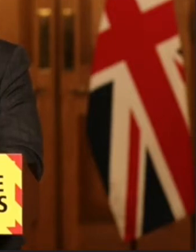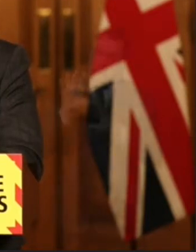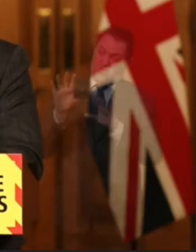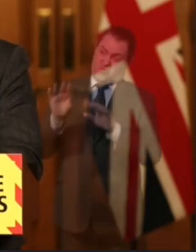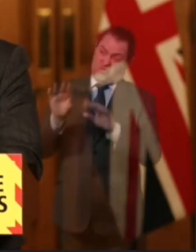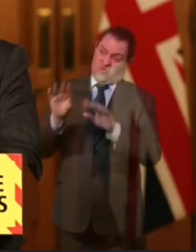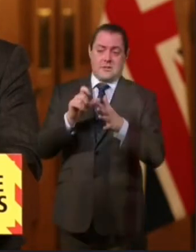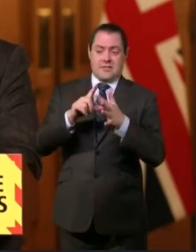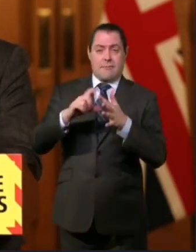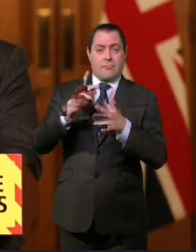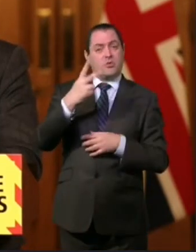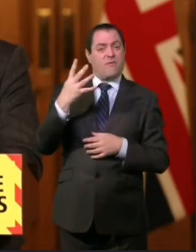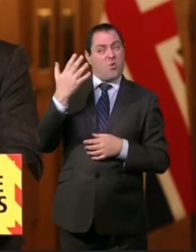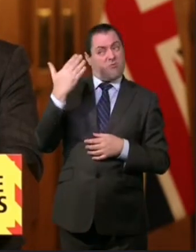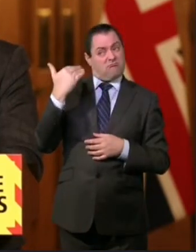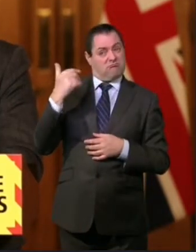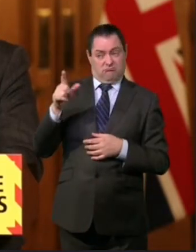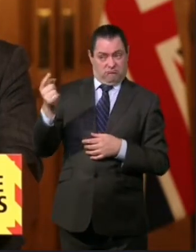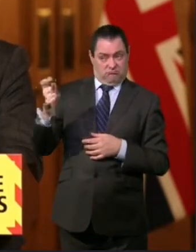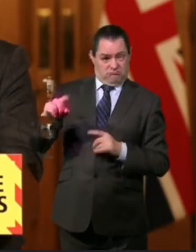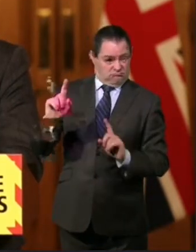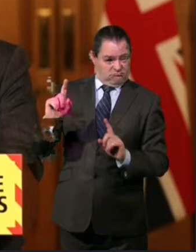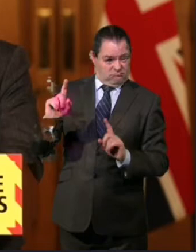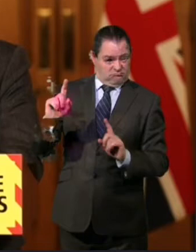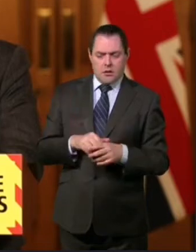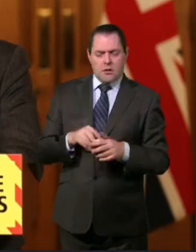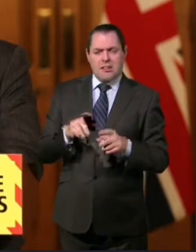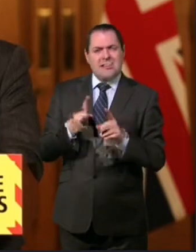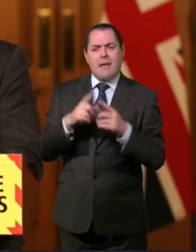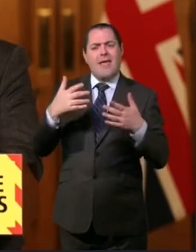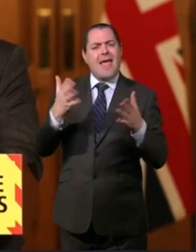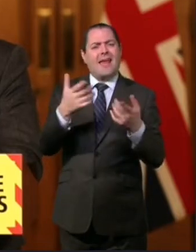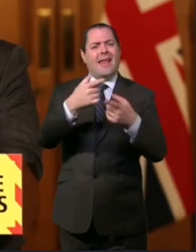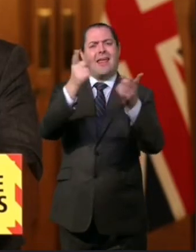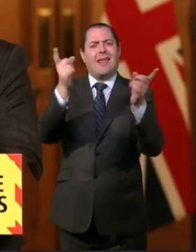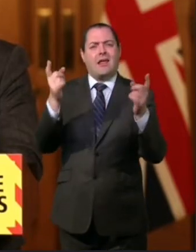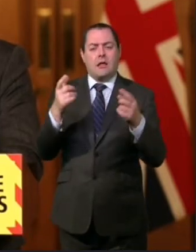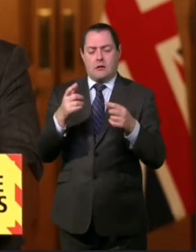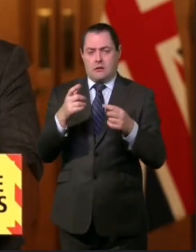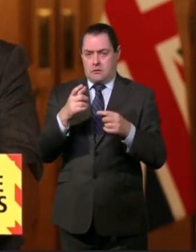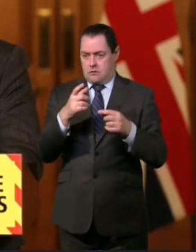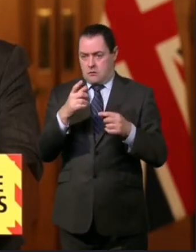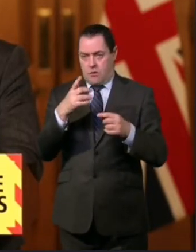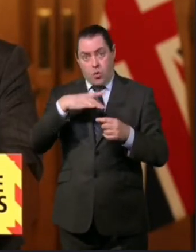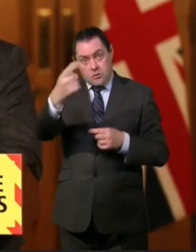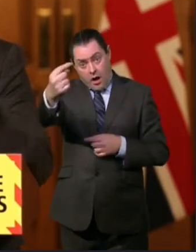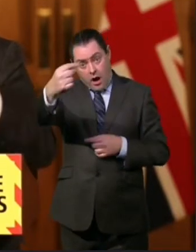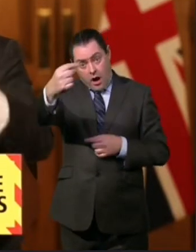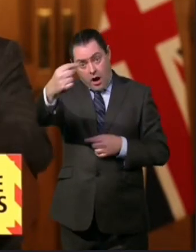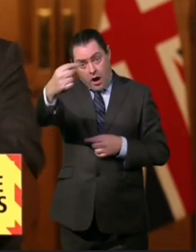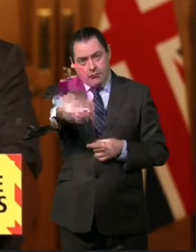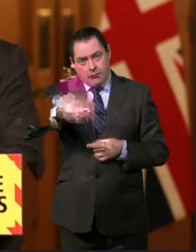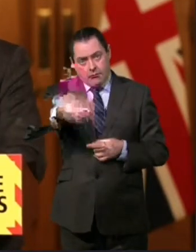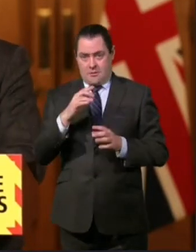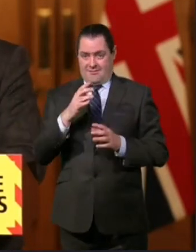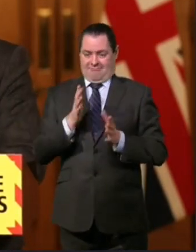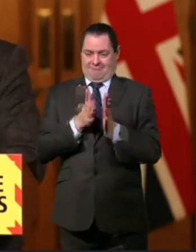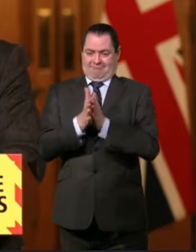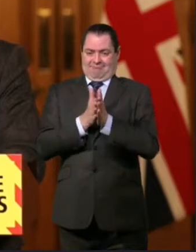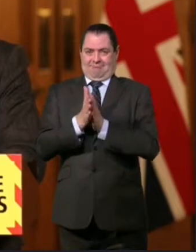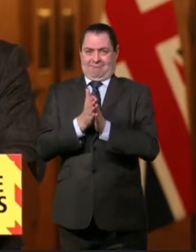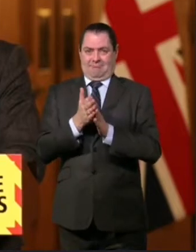that anybody coming in now has to test within 72 hours of